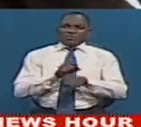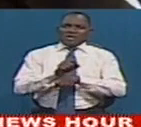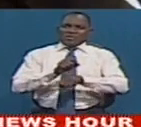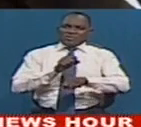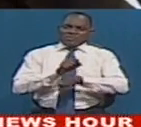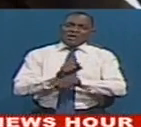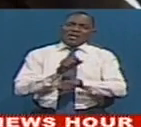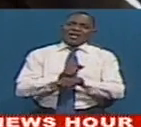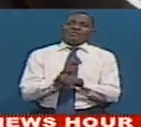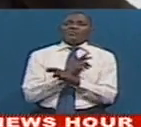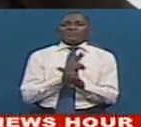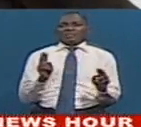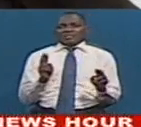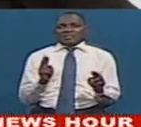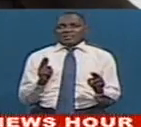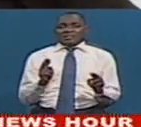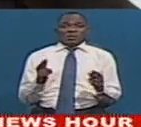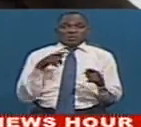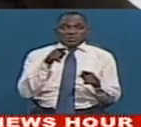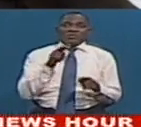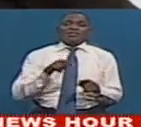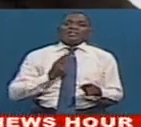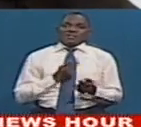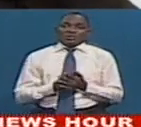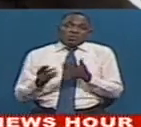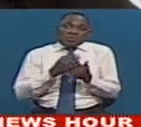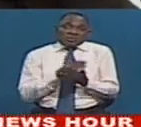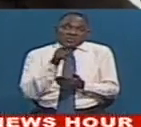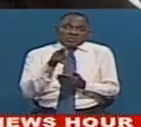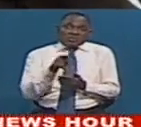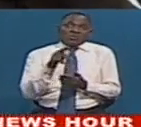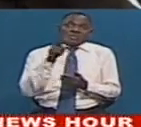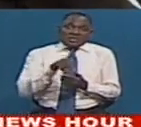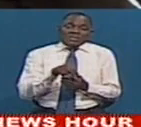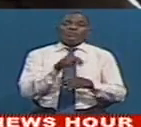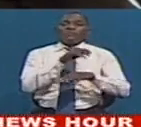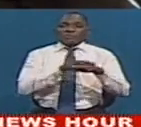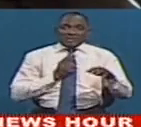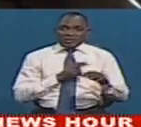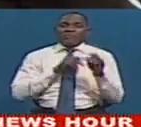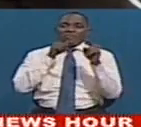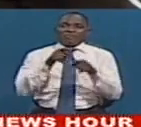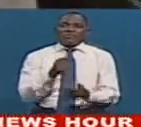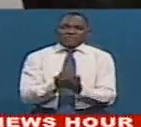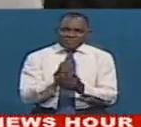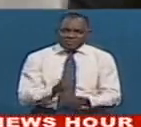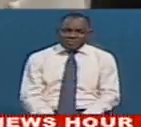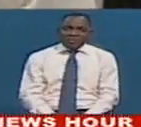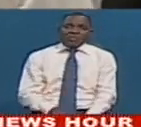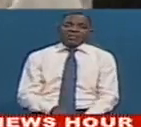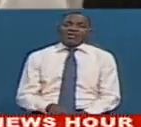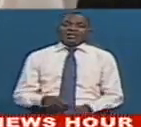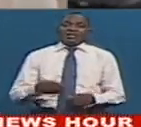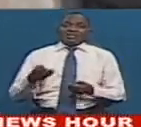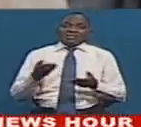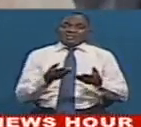ourselves ready at your disposal for whatever duties you call upon us to discharge. The Civil